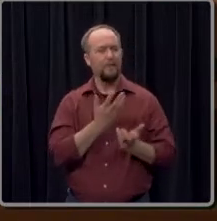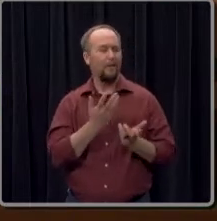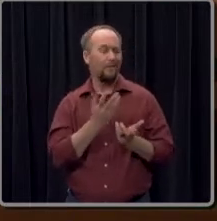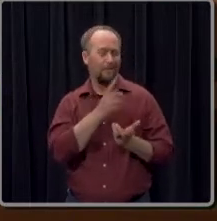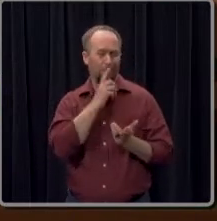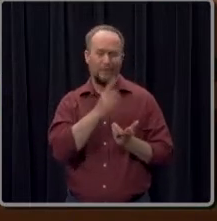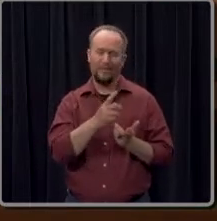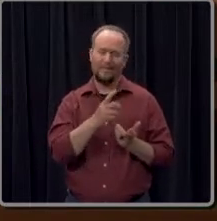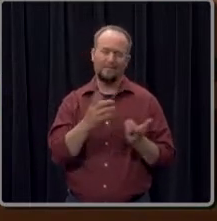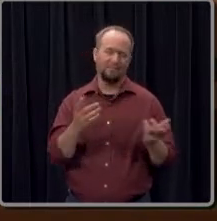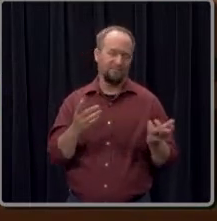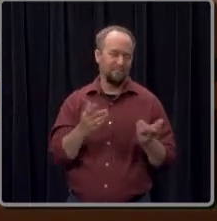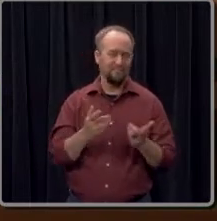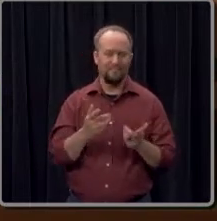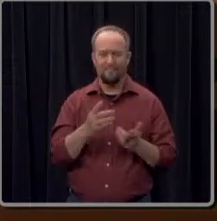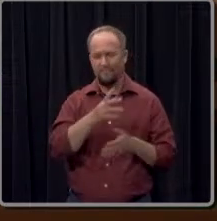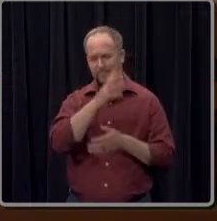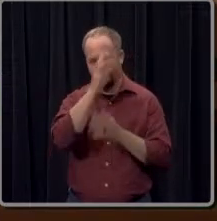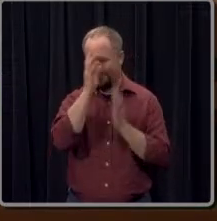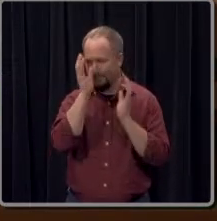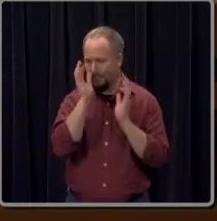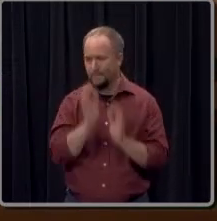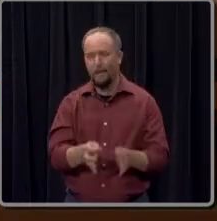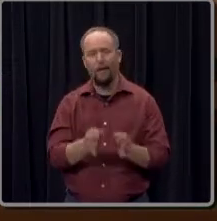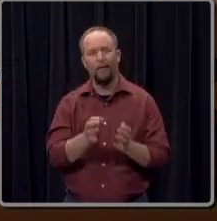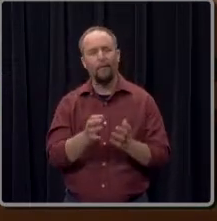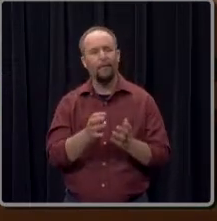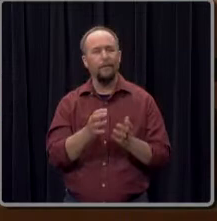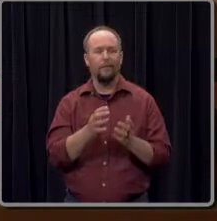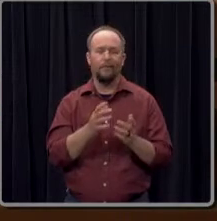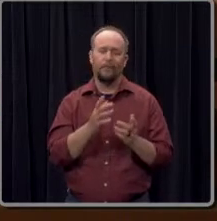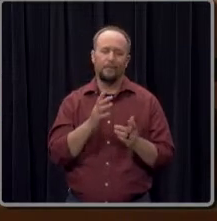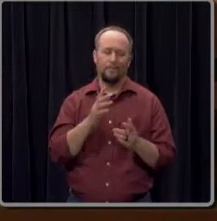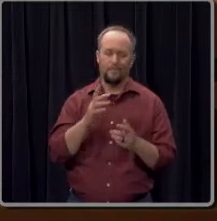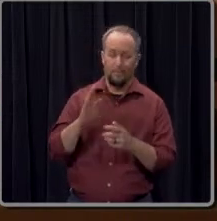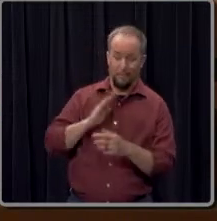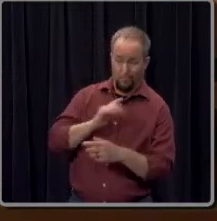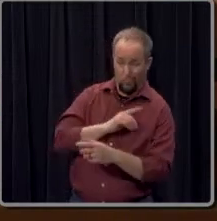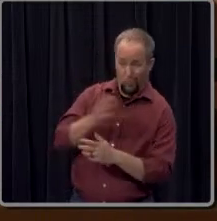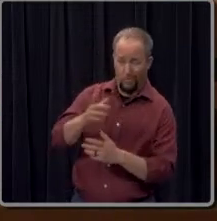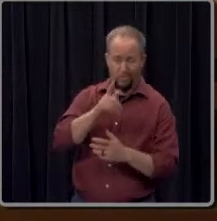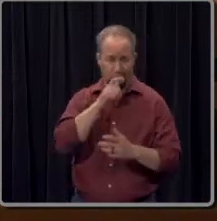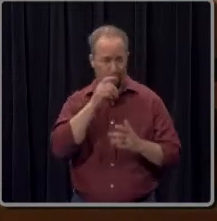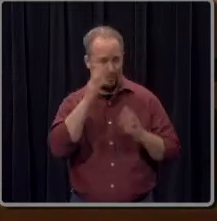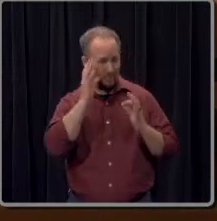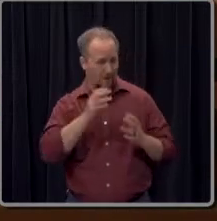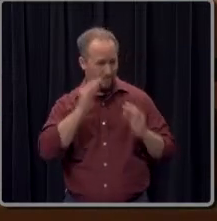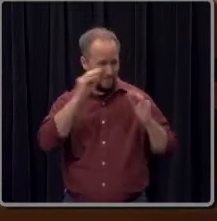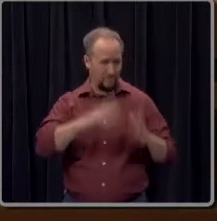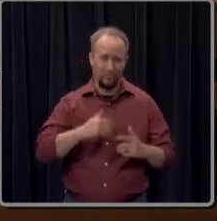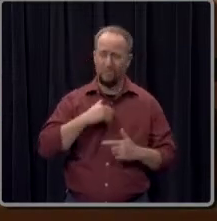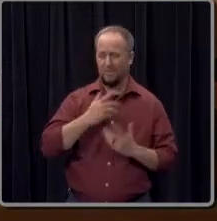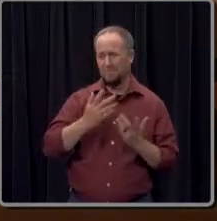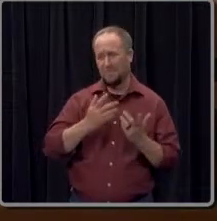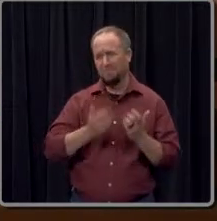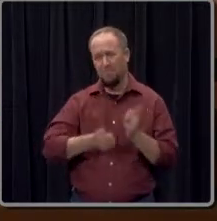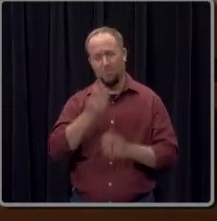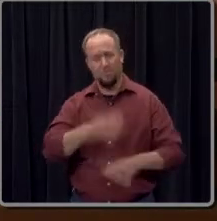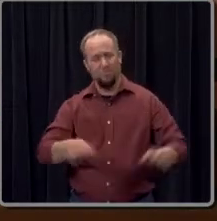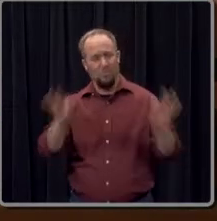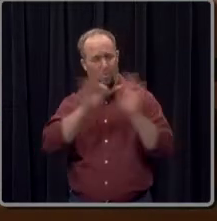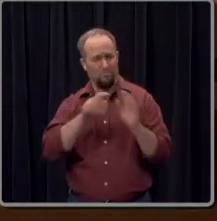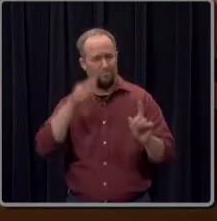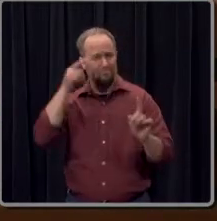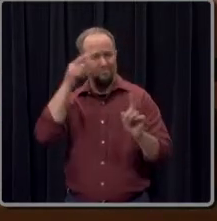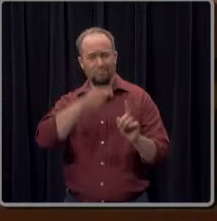day, for us that decide to be educators and those that decide to be on a board of education, it's about our students and what's best for them. And